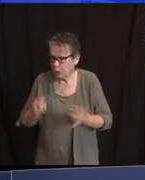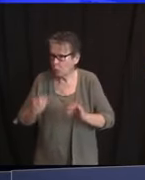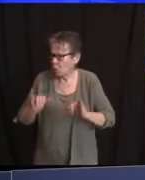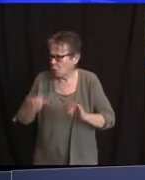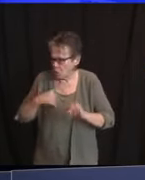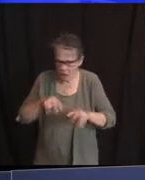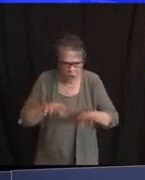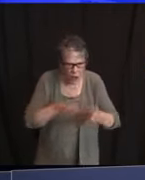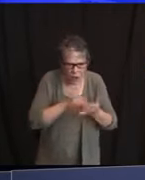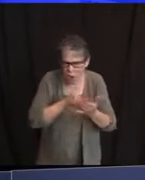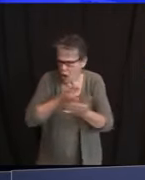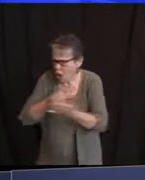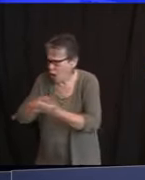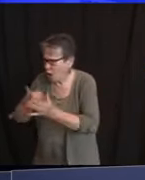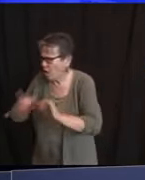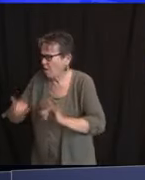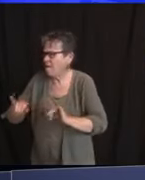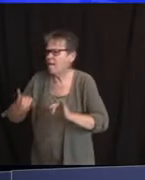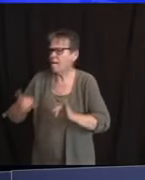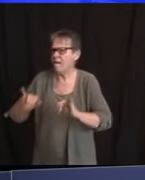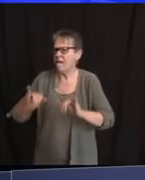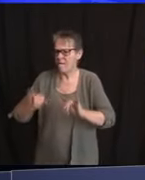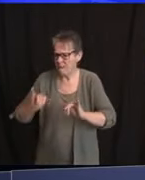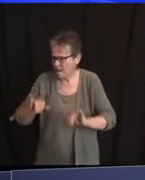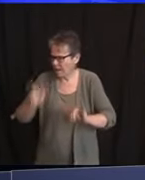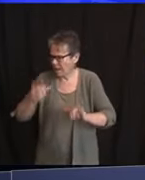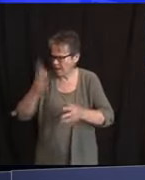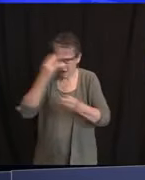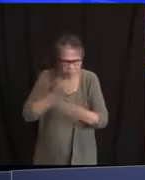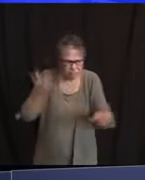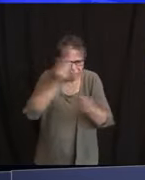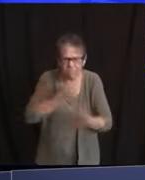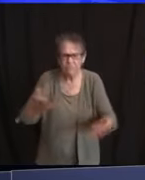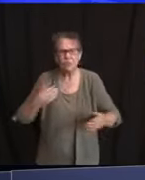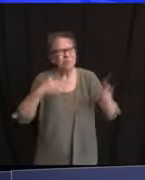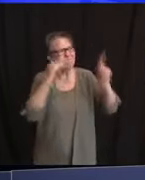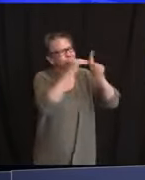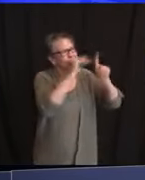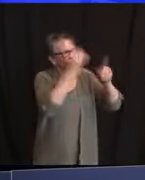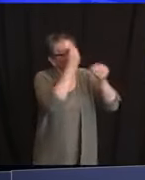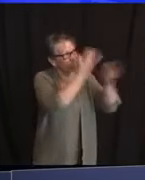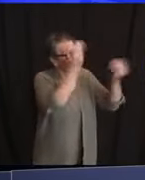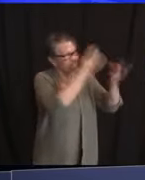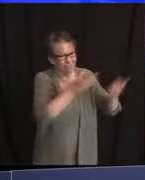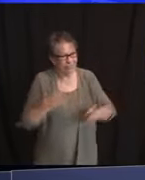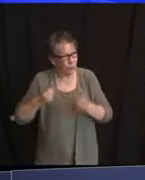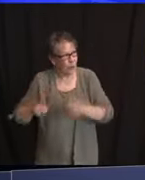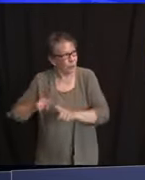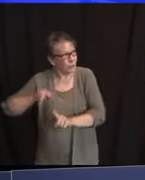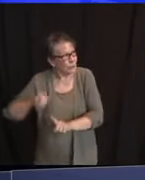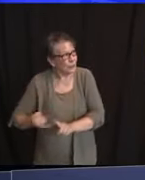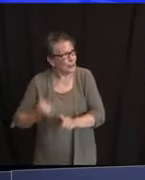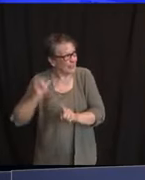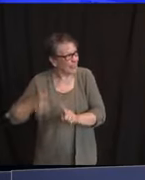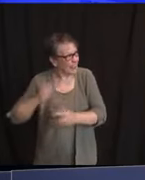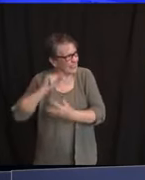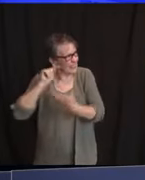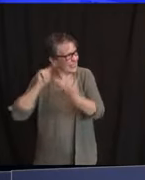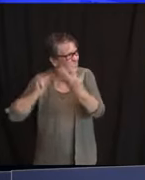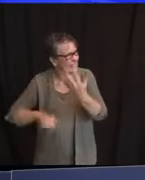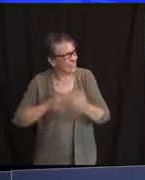is obviously very focused on the question of the economy, we generate 20% of GDP for the entire nation. You want to see the